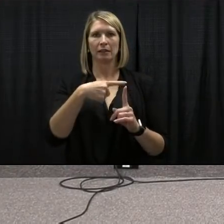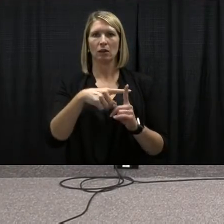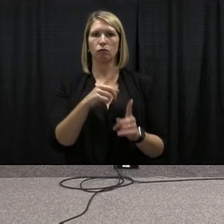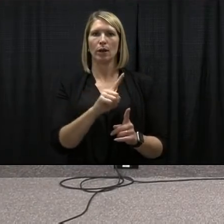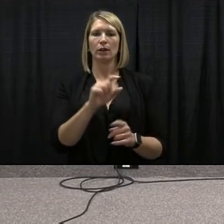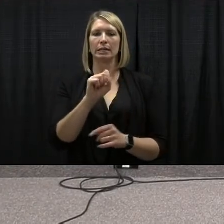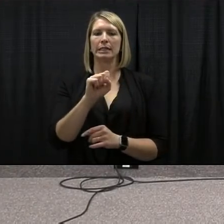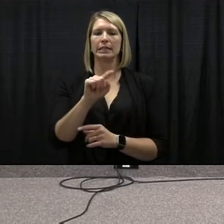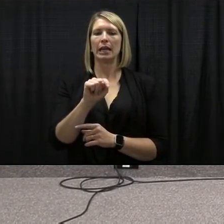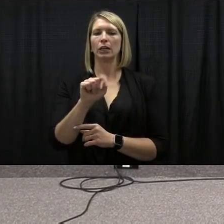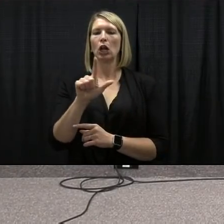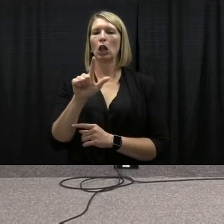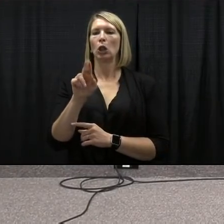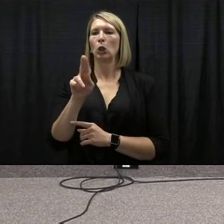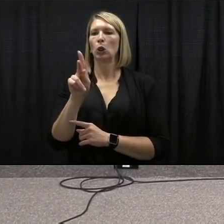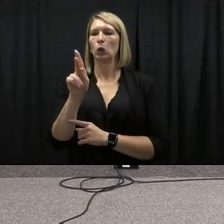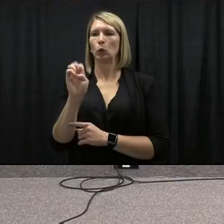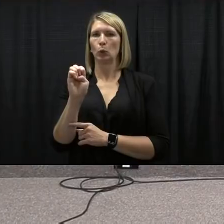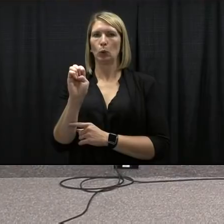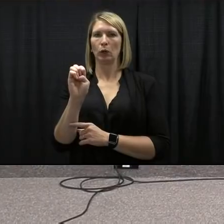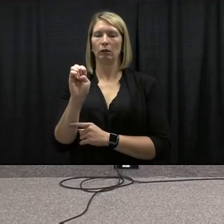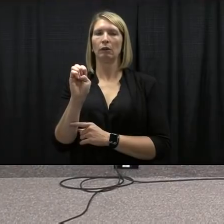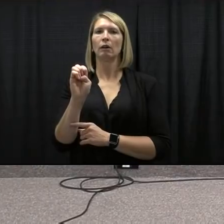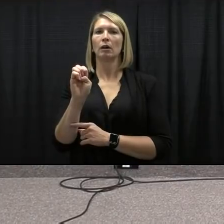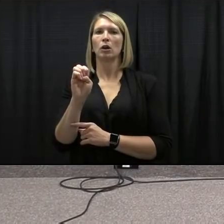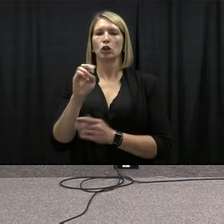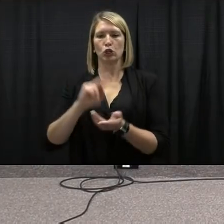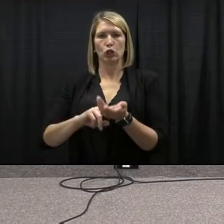in long-term care? Minister? Yep.